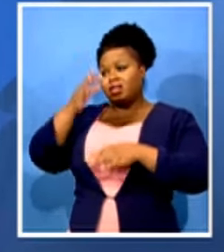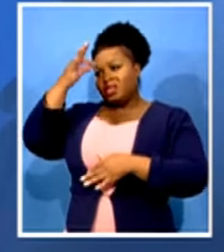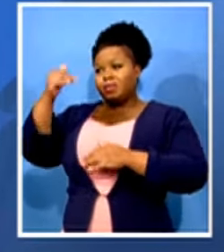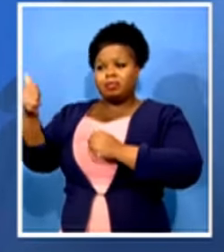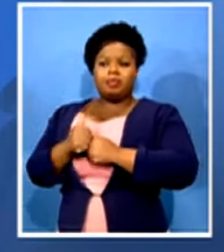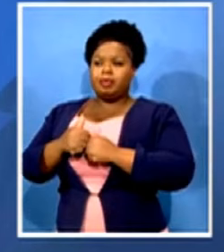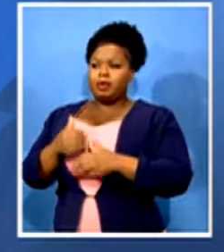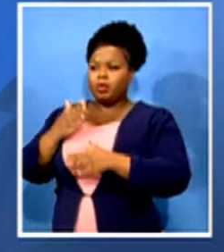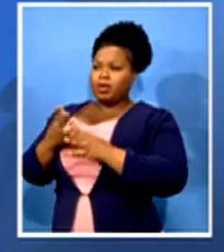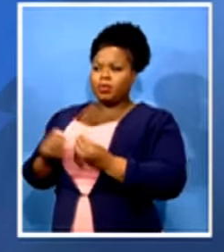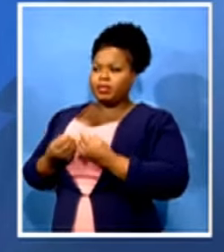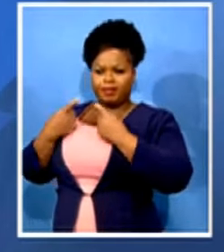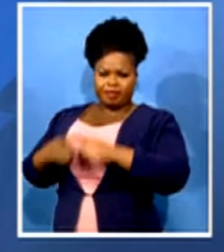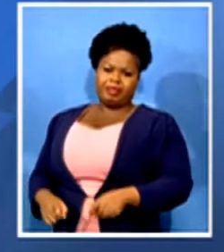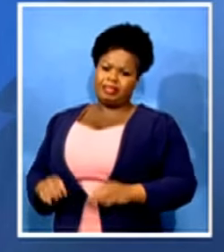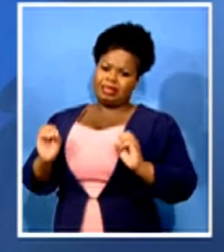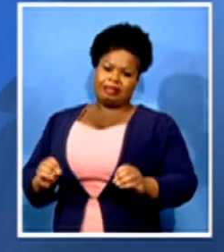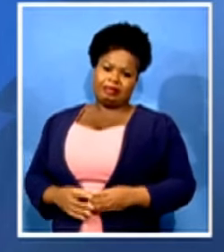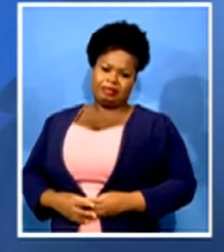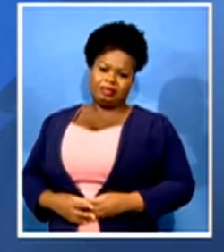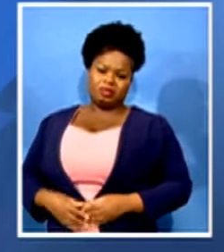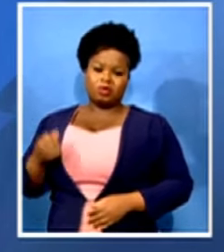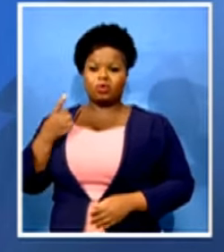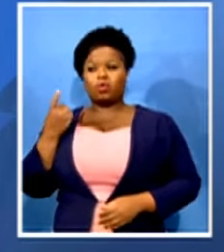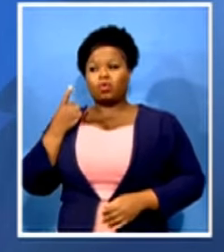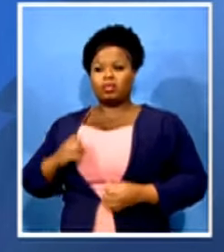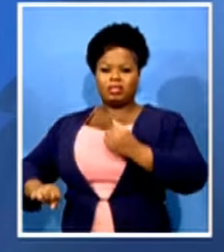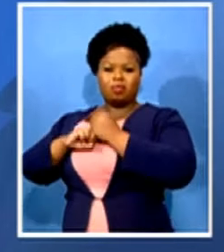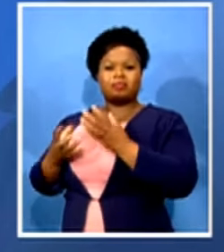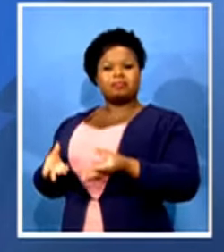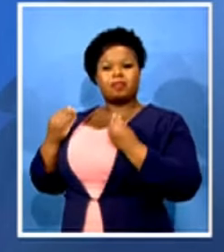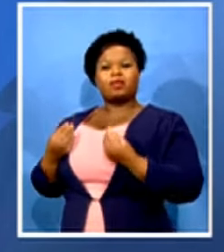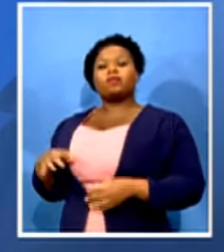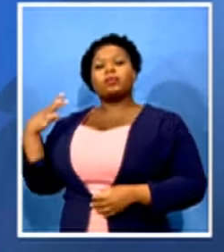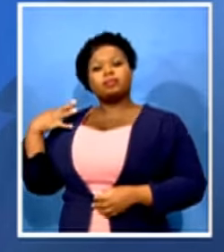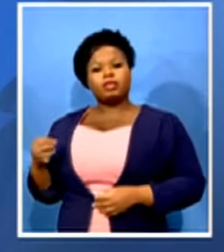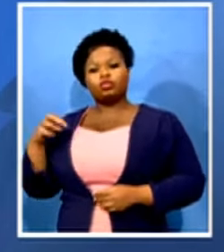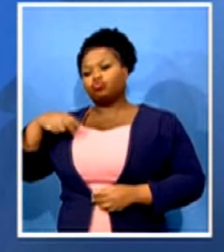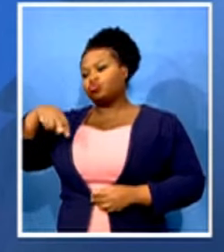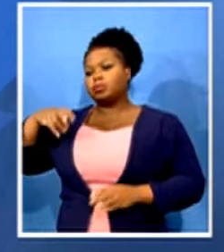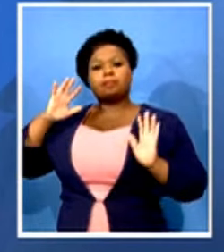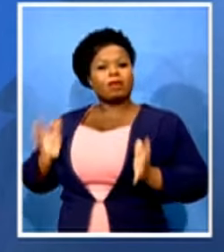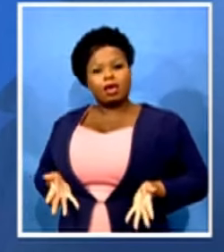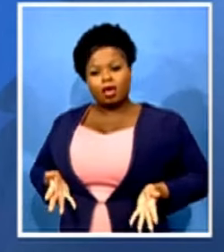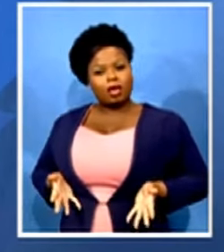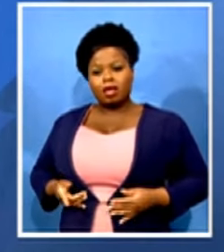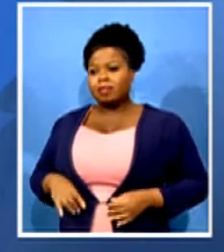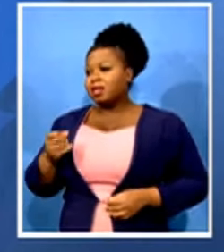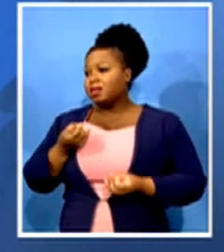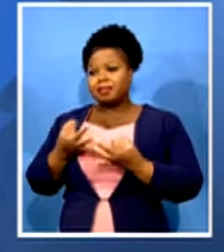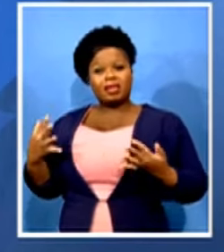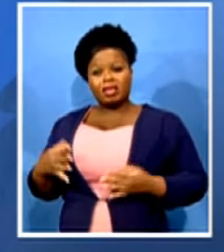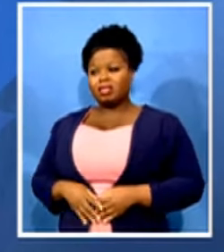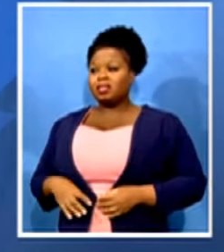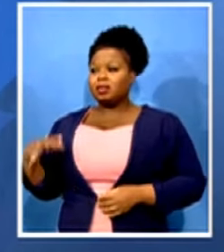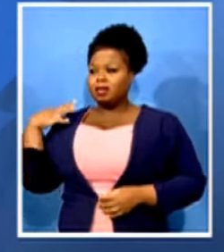divisions. The only support that we get is always from the Minister of Tourism. And many of the mandate doesn't house within her sector. Many